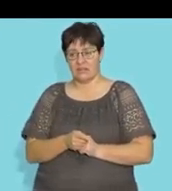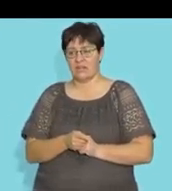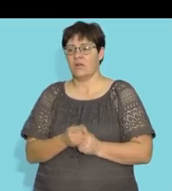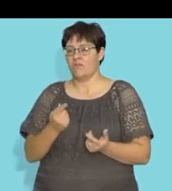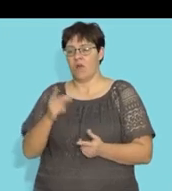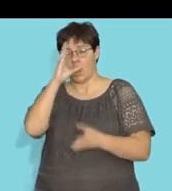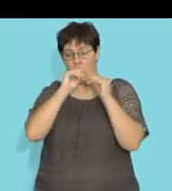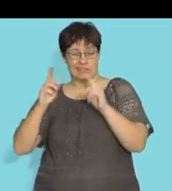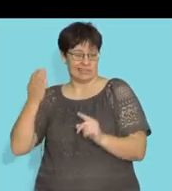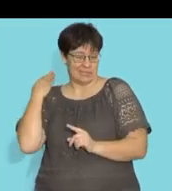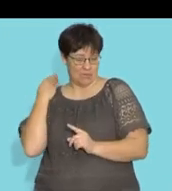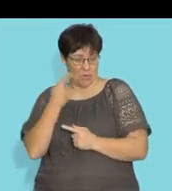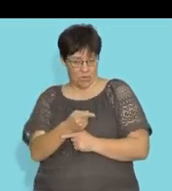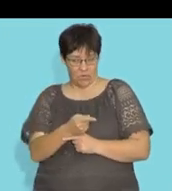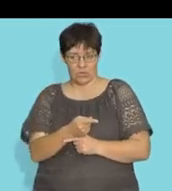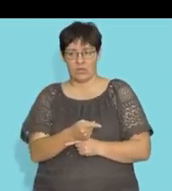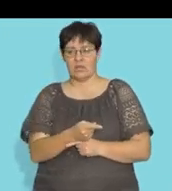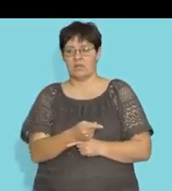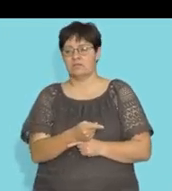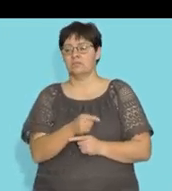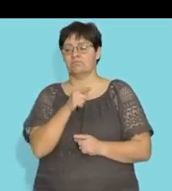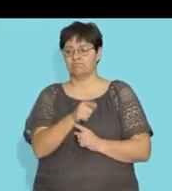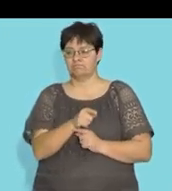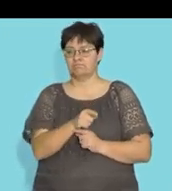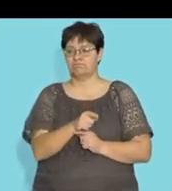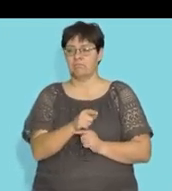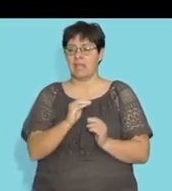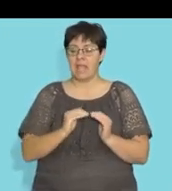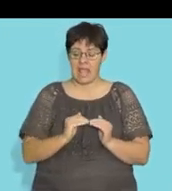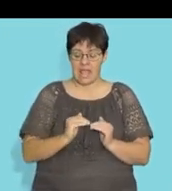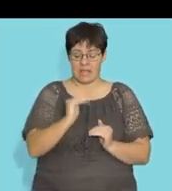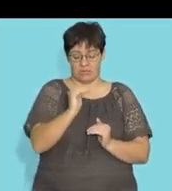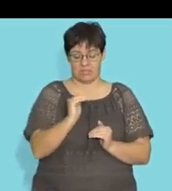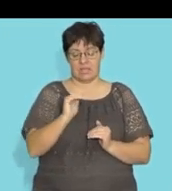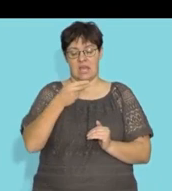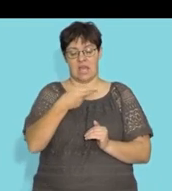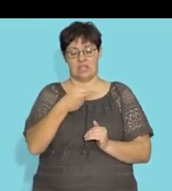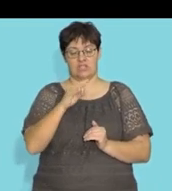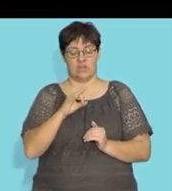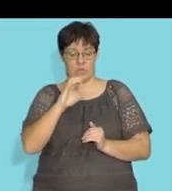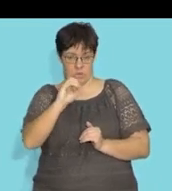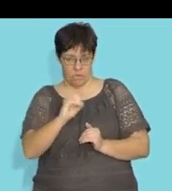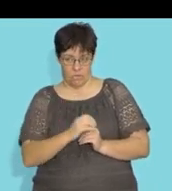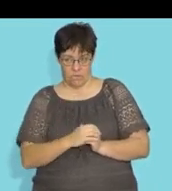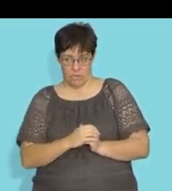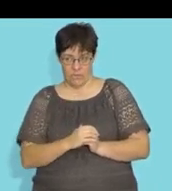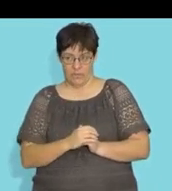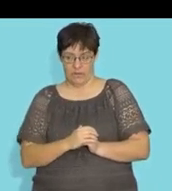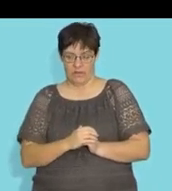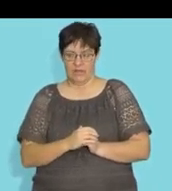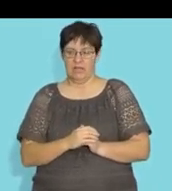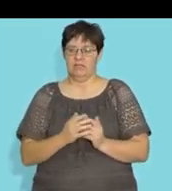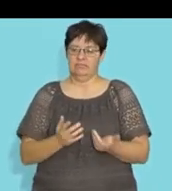methodology that we've learned earlier, the stress here is there will be an increase in our hydronium ion